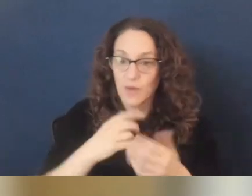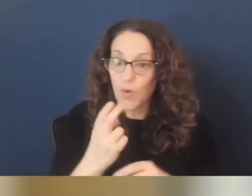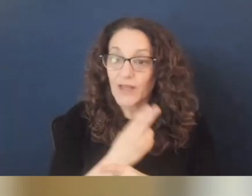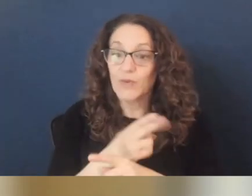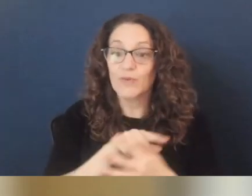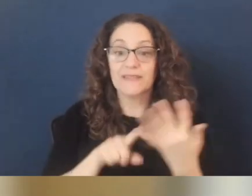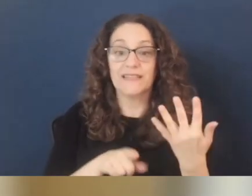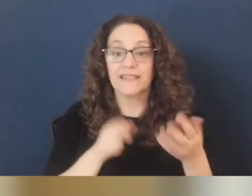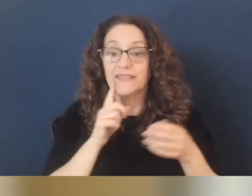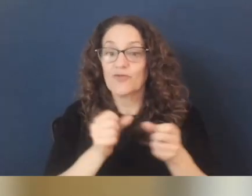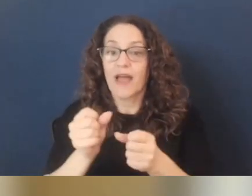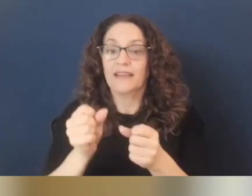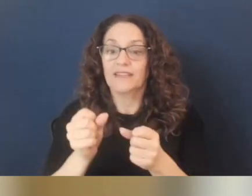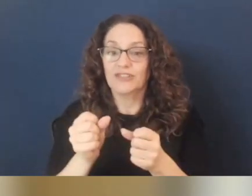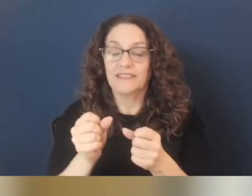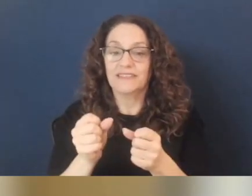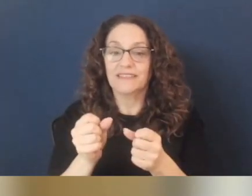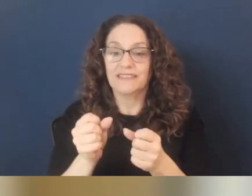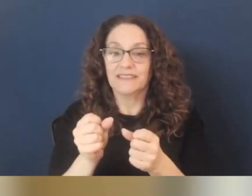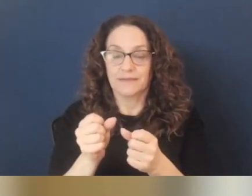usually whatever the stuck point was